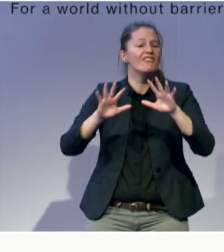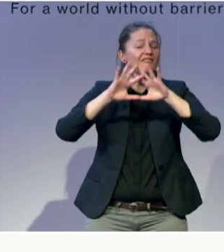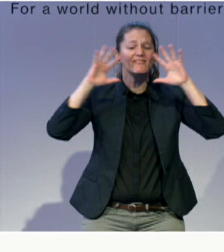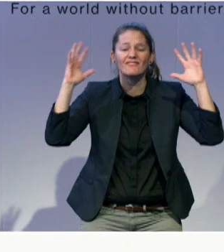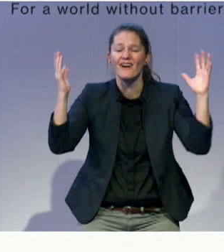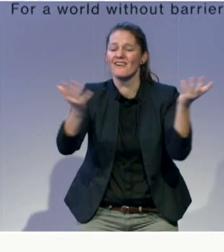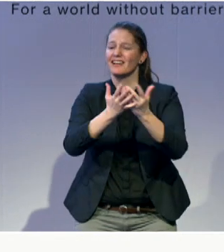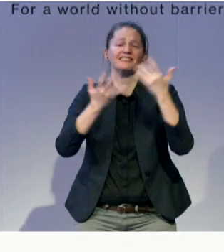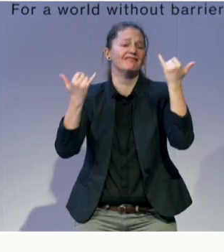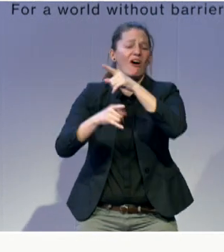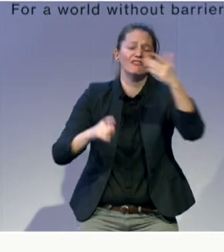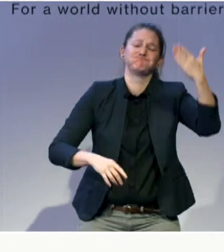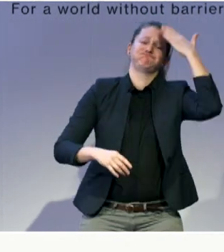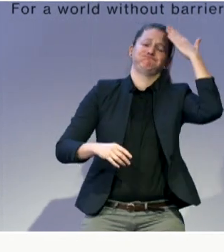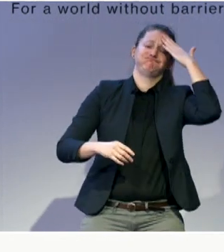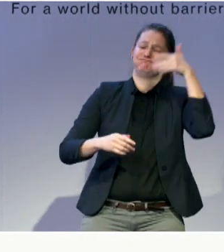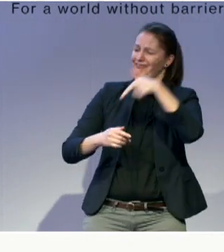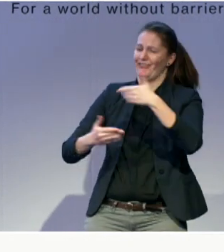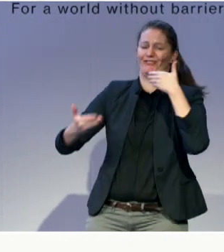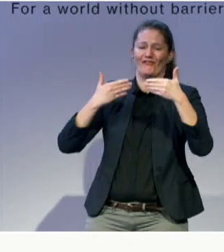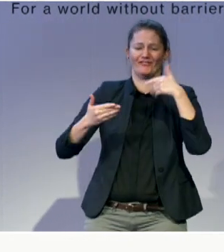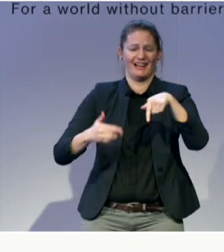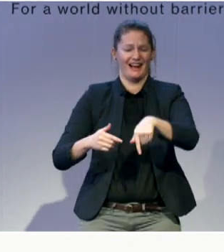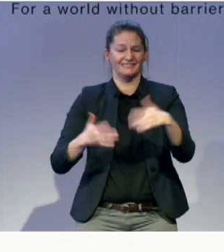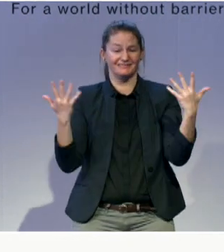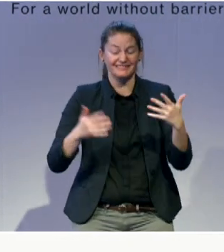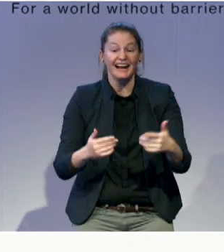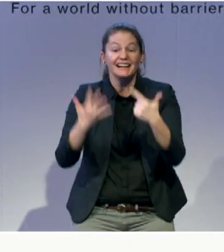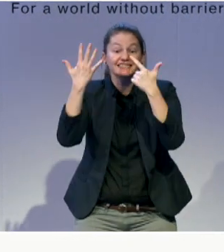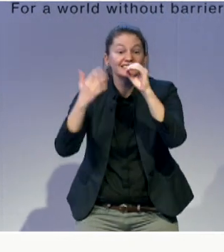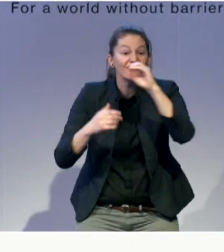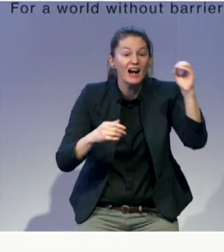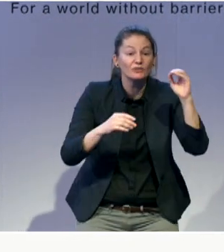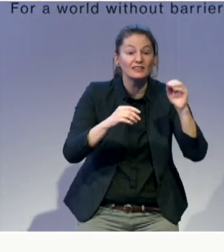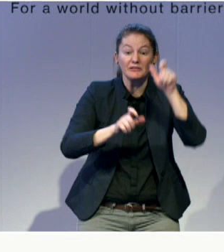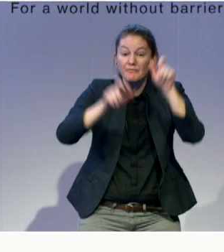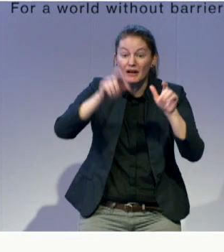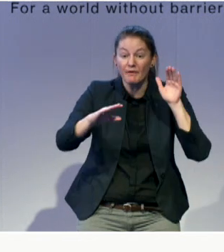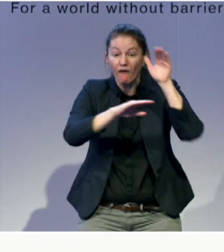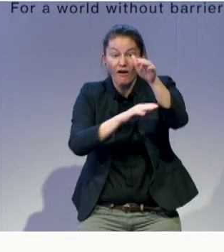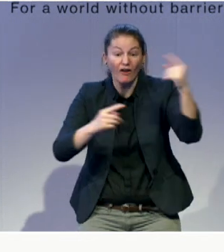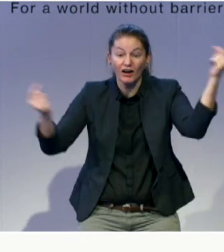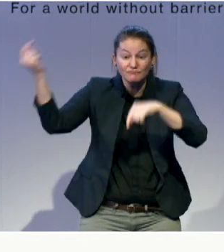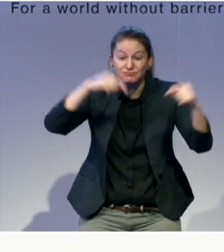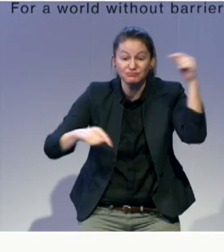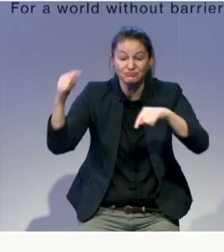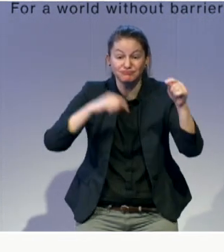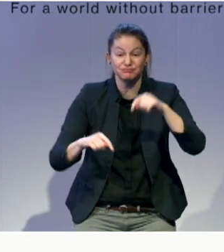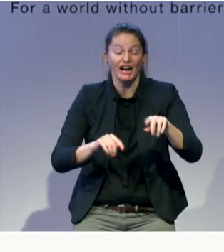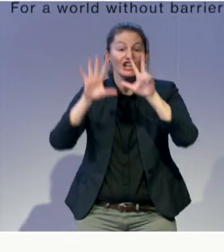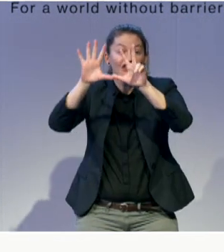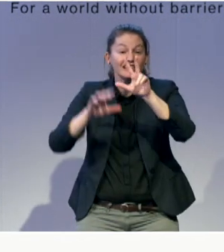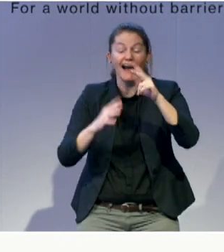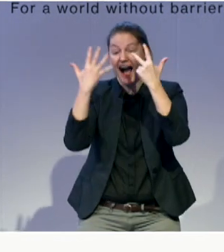evidenced by this gathering of over 700 people from 83 countries. Under the inspired directorship of Michael